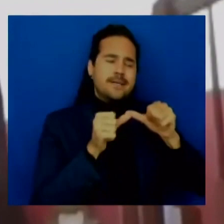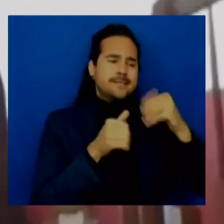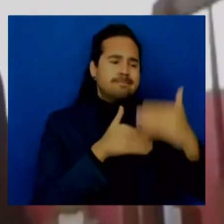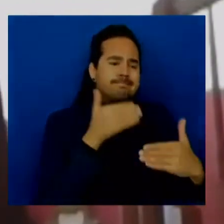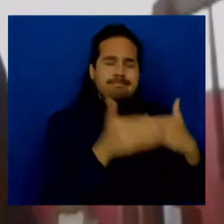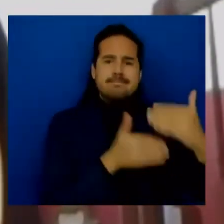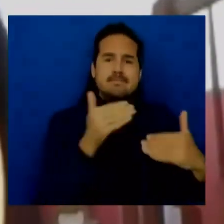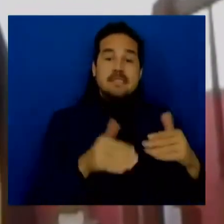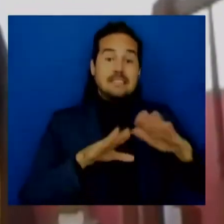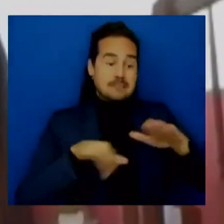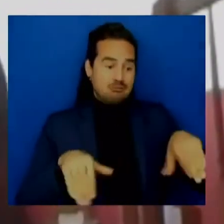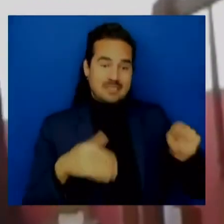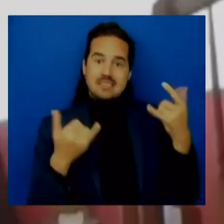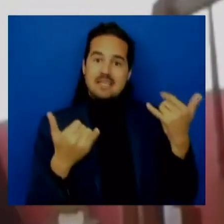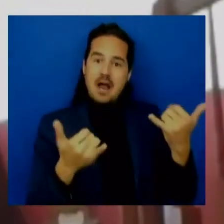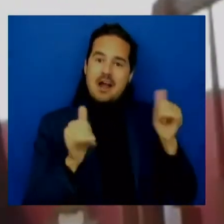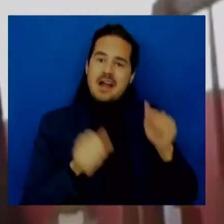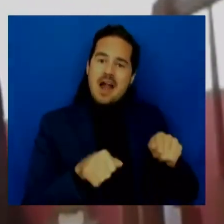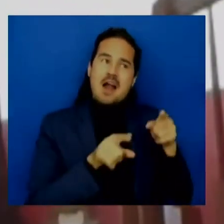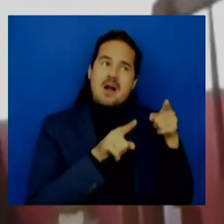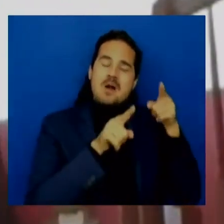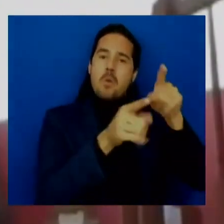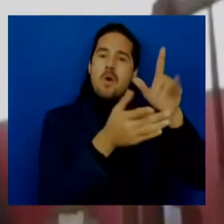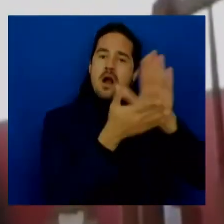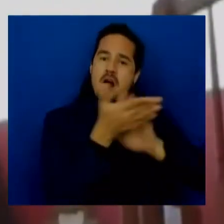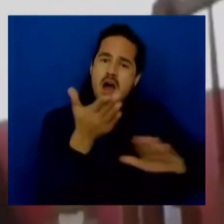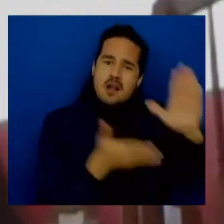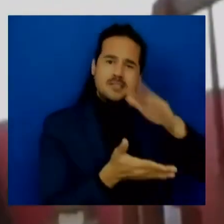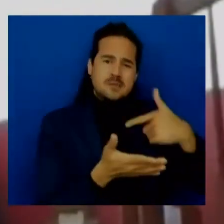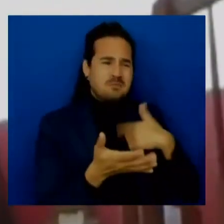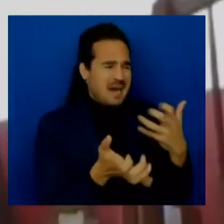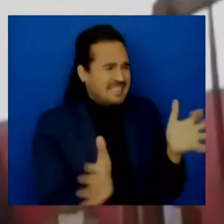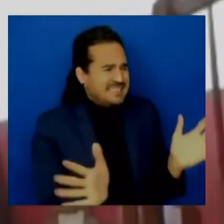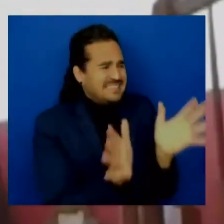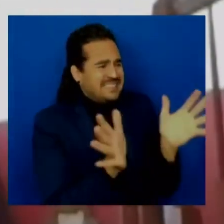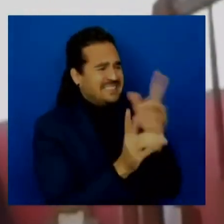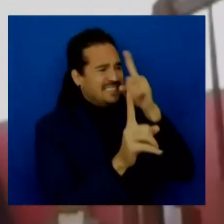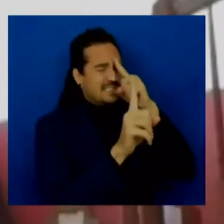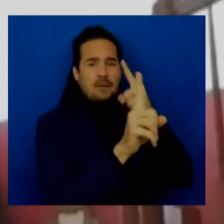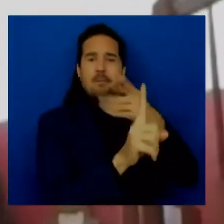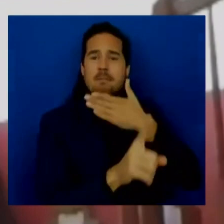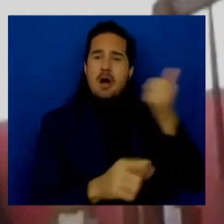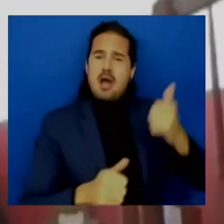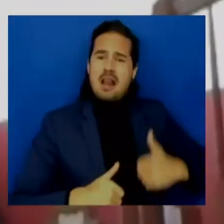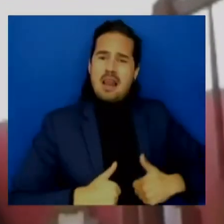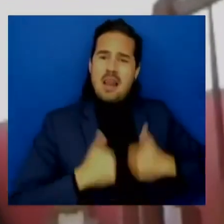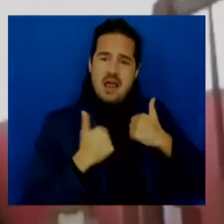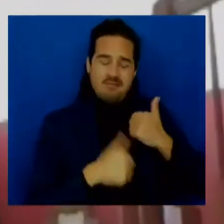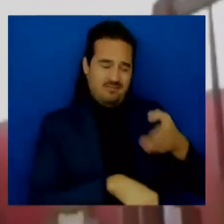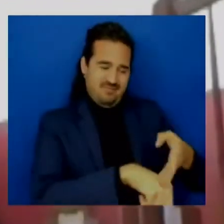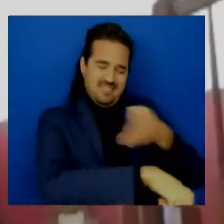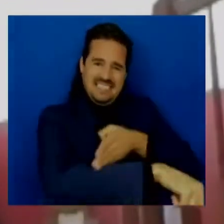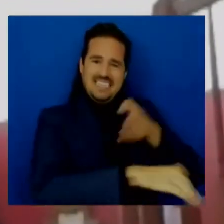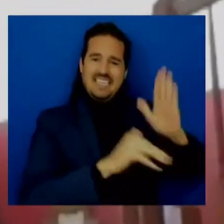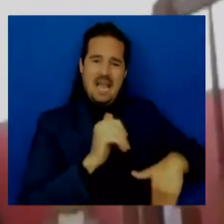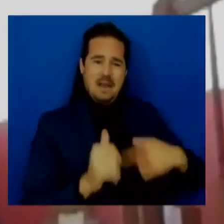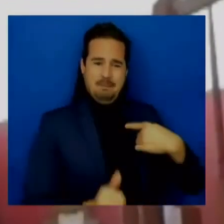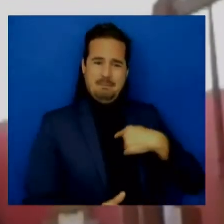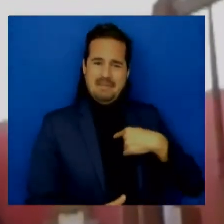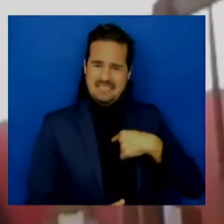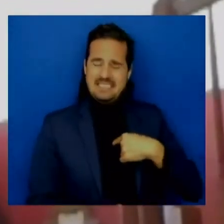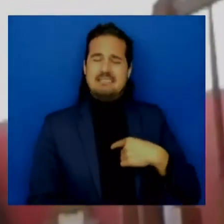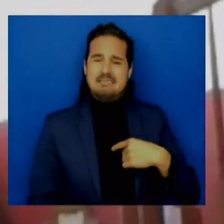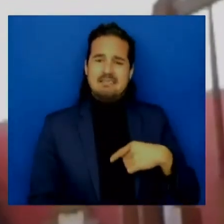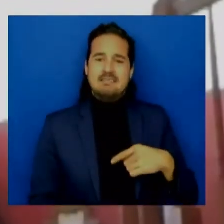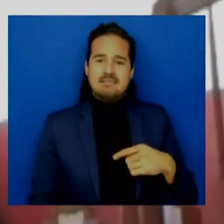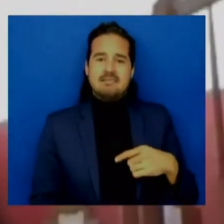get better life. I wanted them to be better than me and my husband. And with this help, we want to get it. Thank you